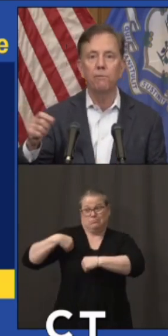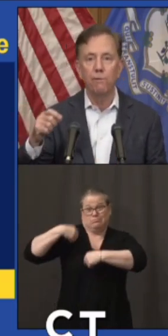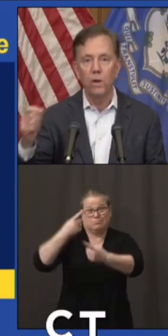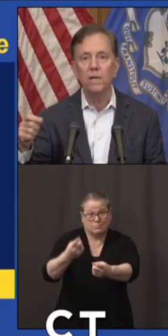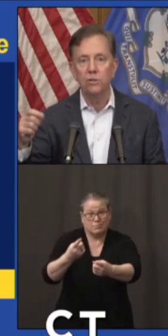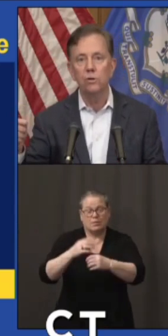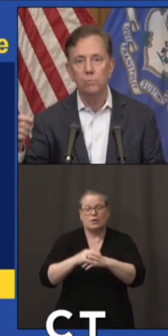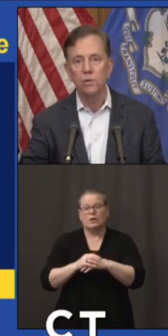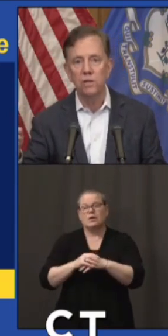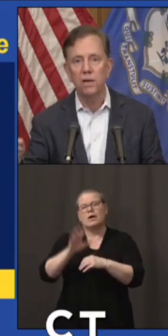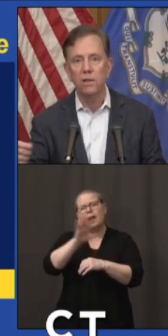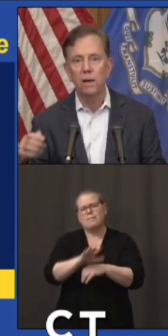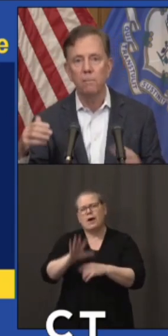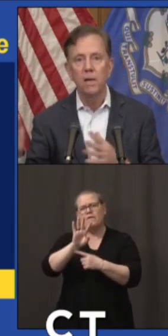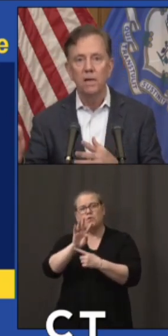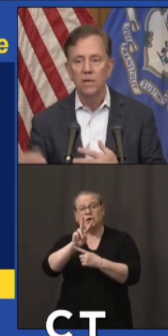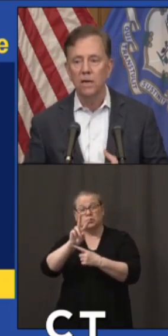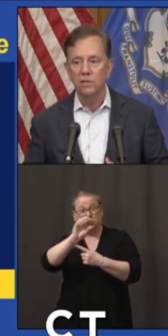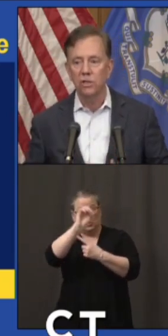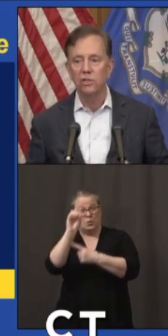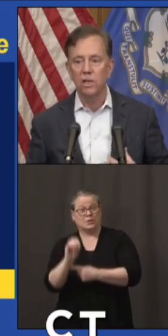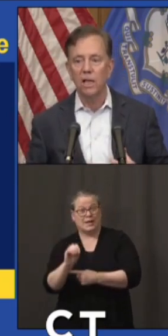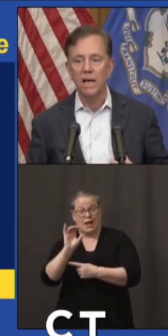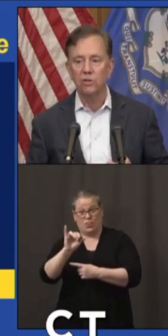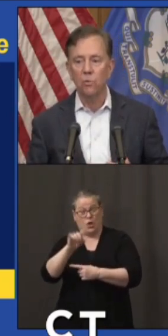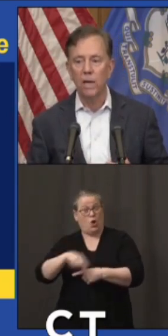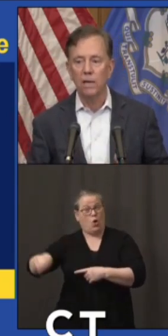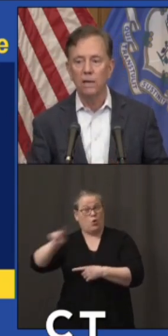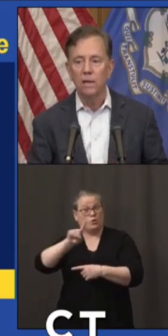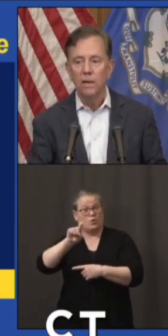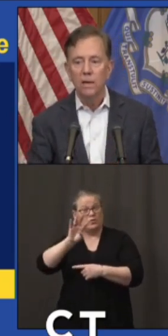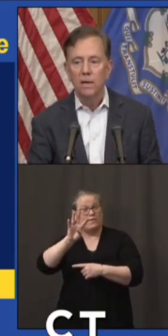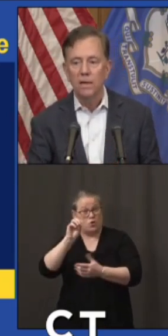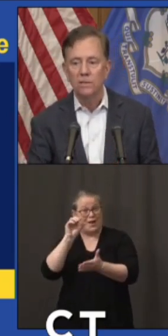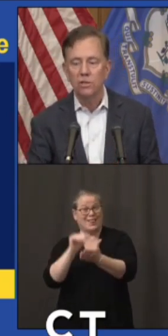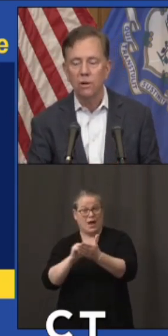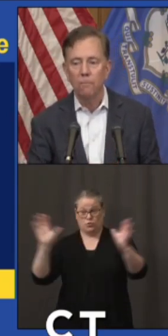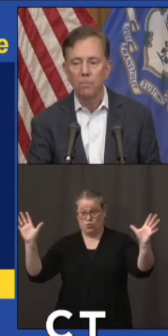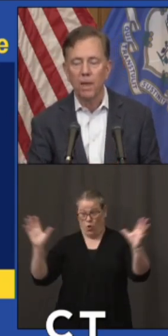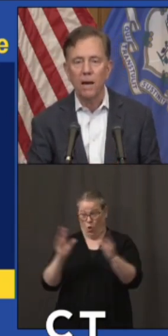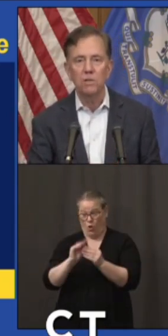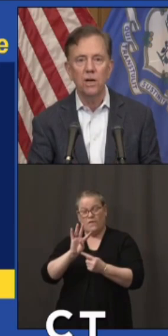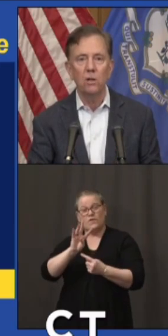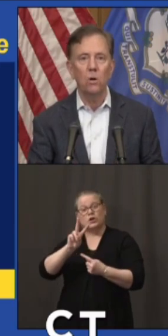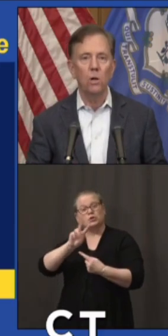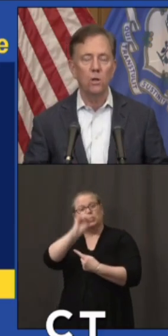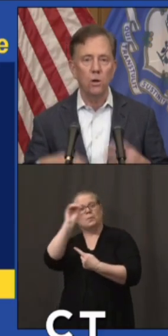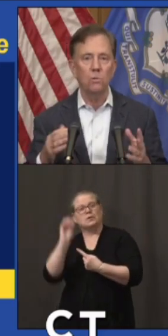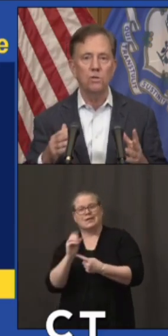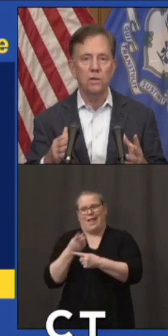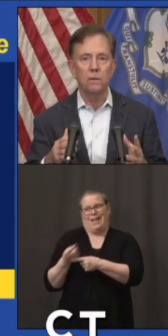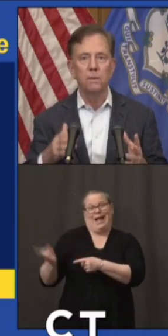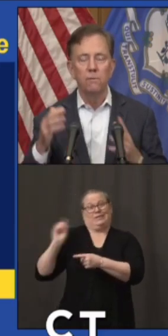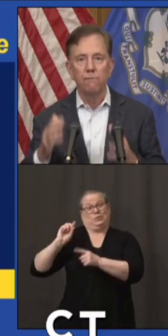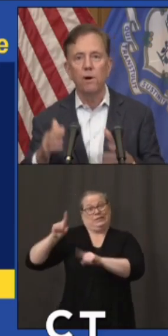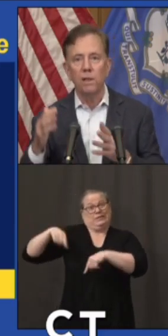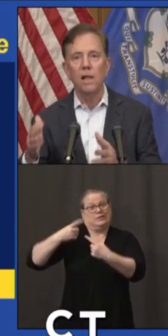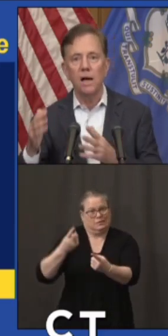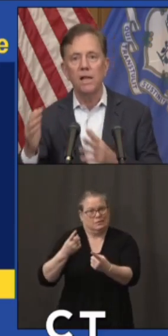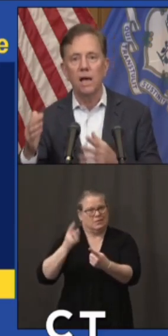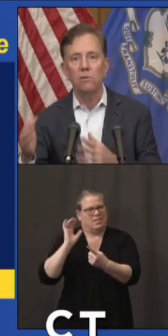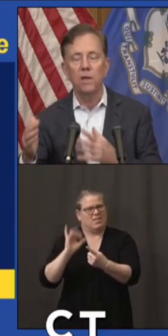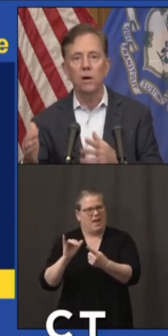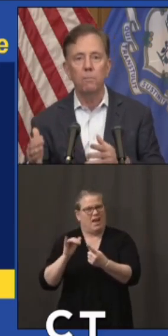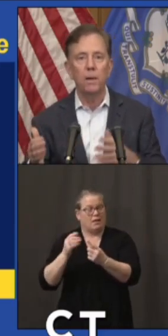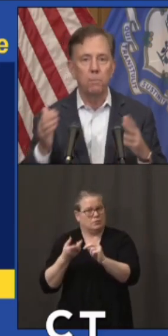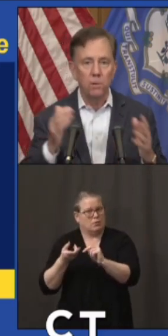of them, 42% of them, just in the last week. So I would tell all of those